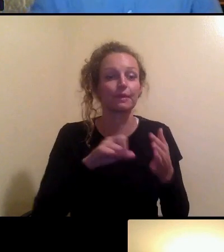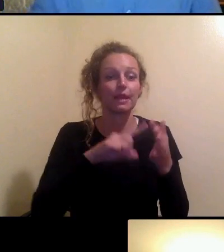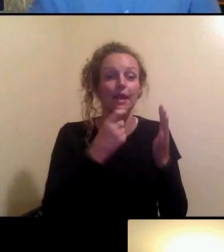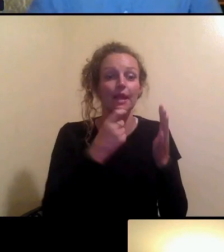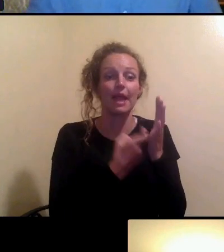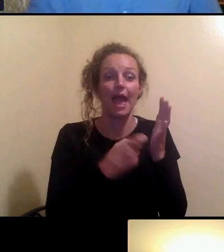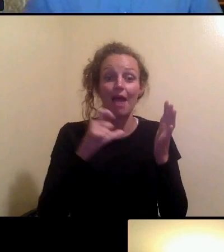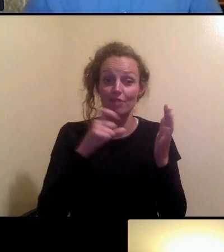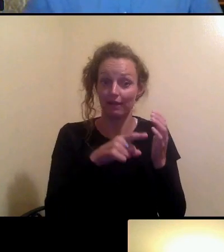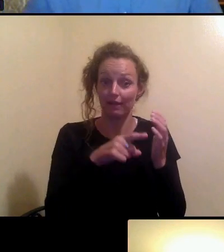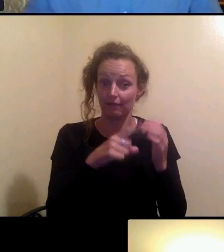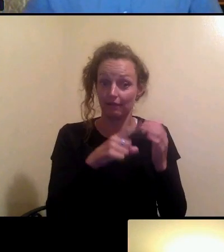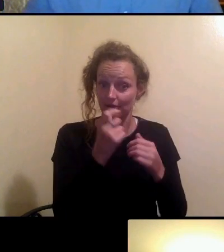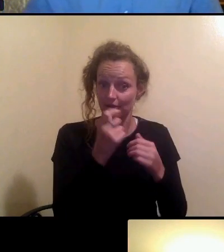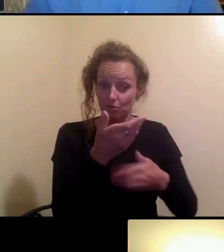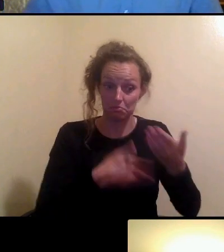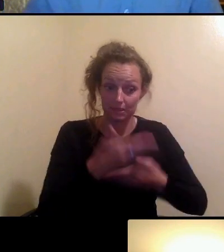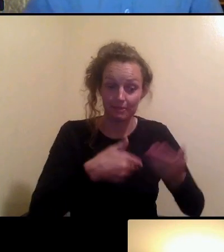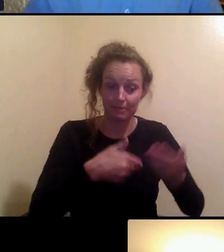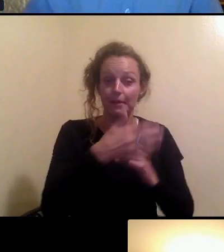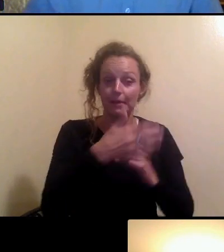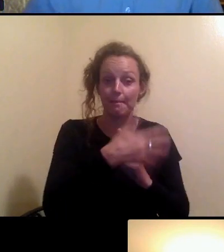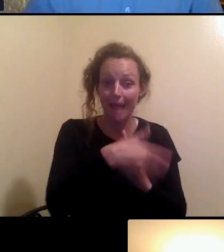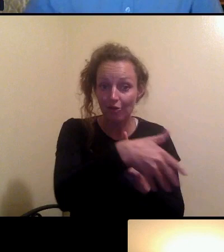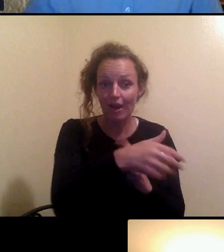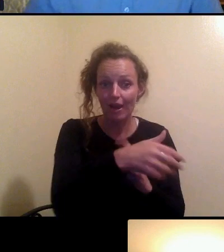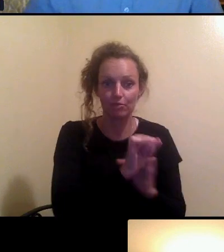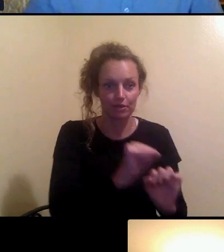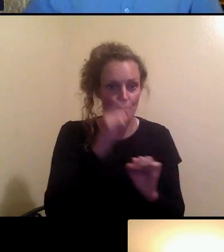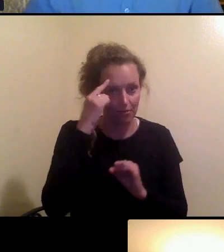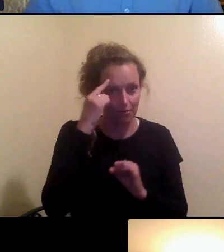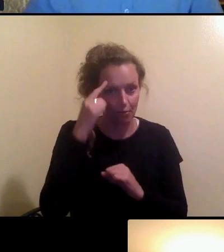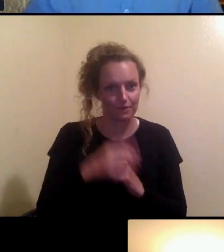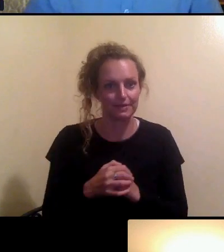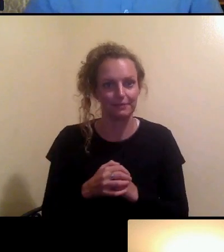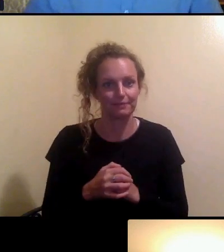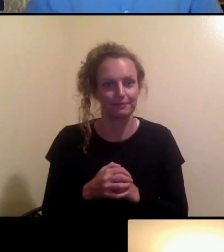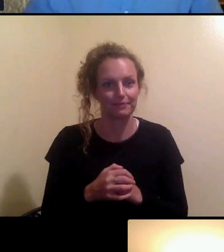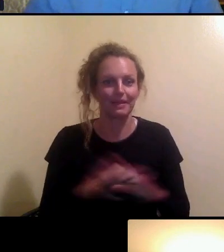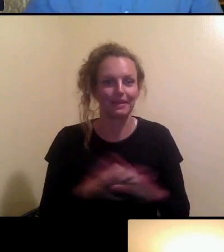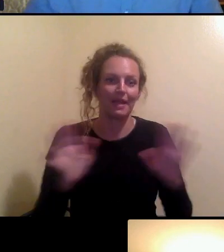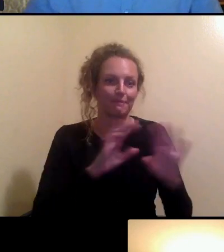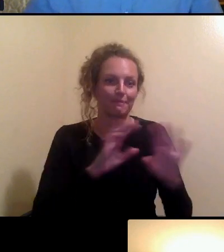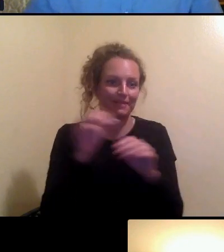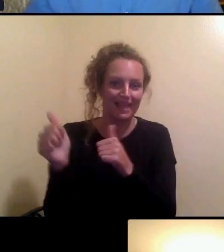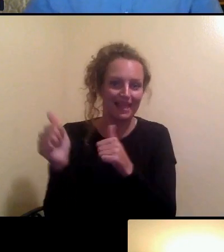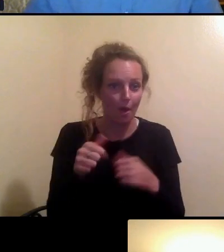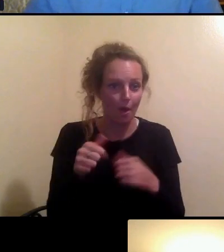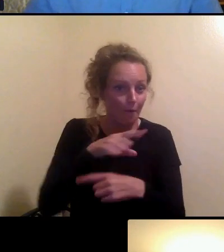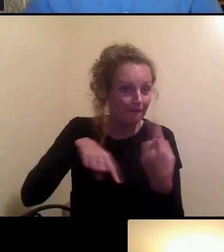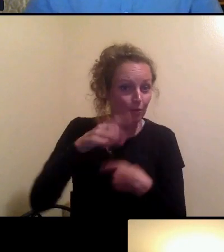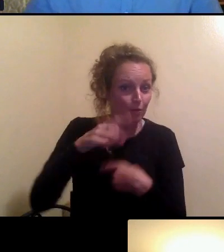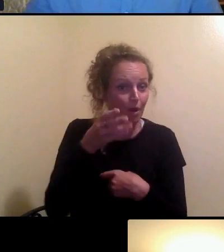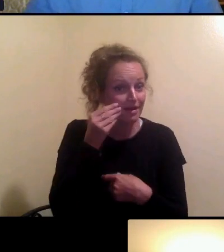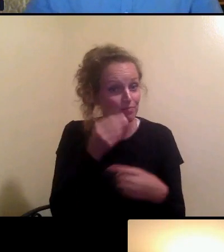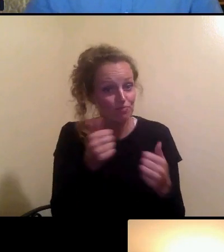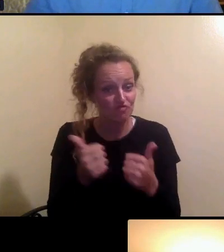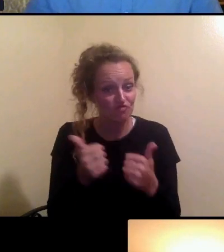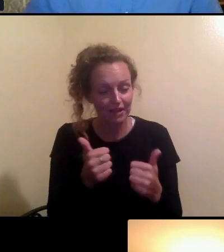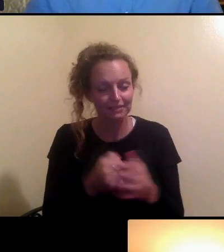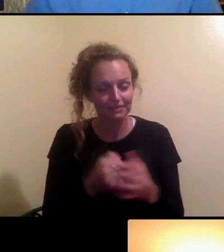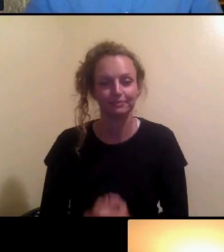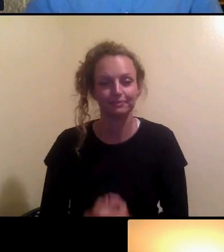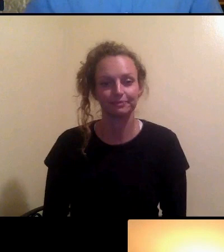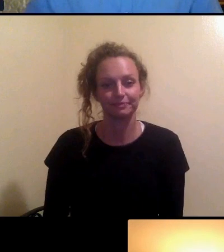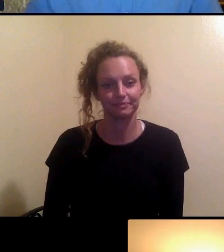yourself and your thoughts on this area? Okay, can everybody hear me okay? Yes. Yep. All right. Good.